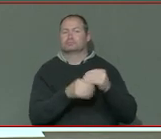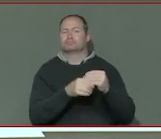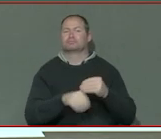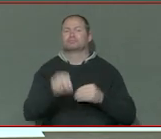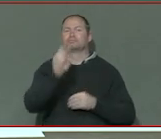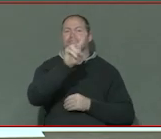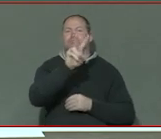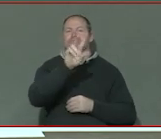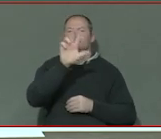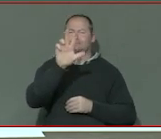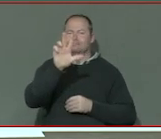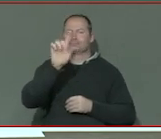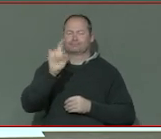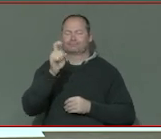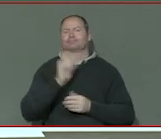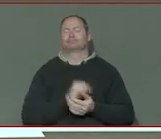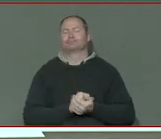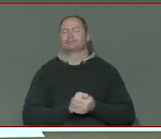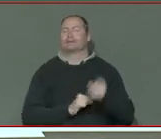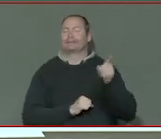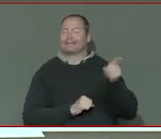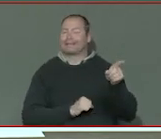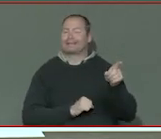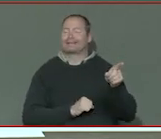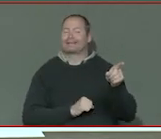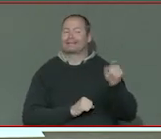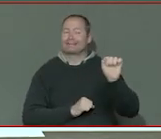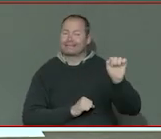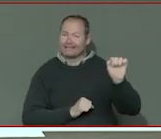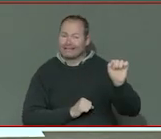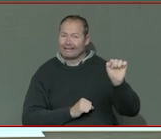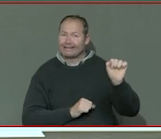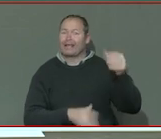28,000. So they will have to add another